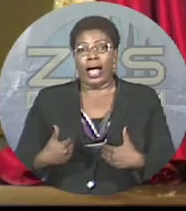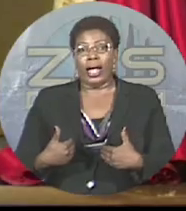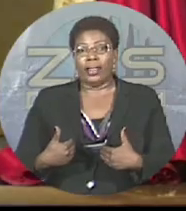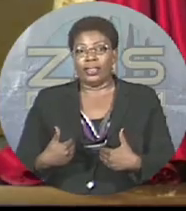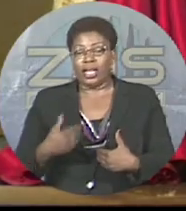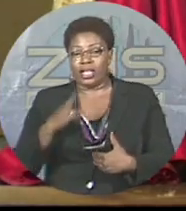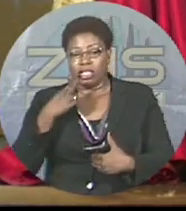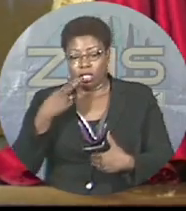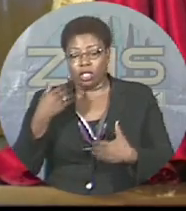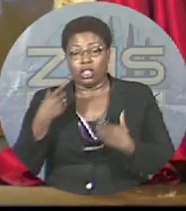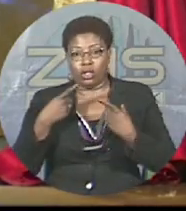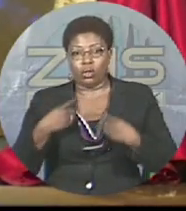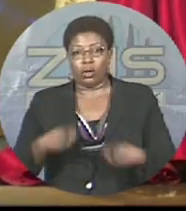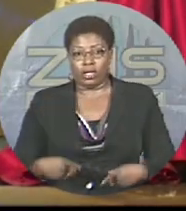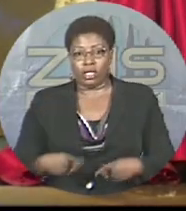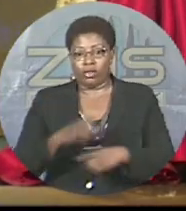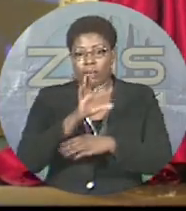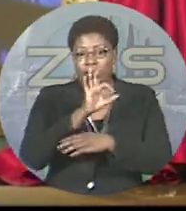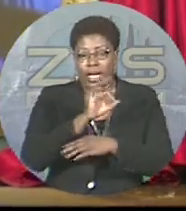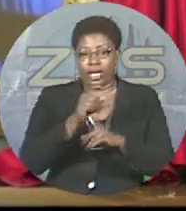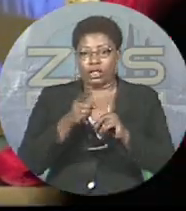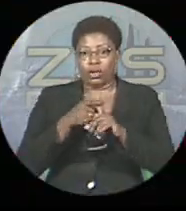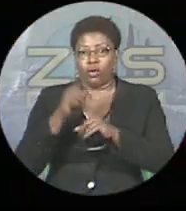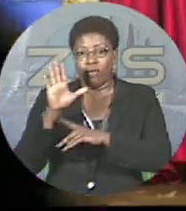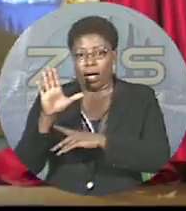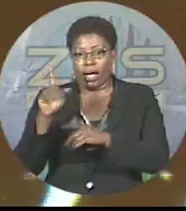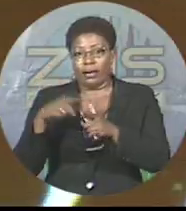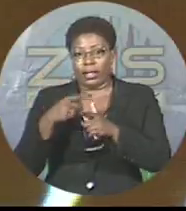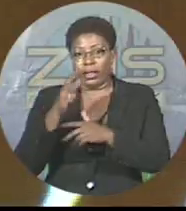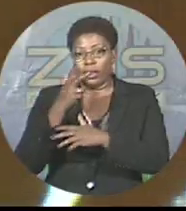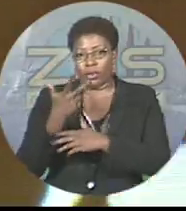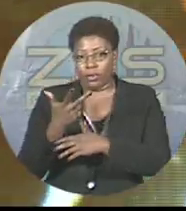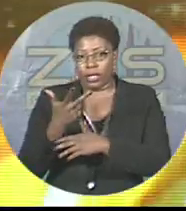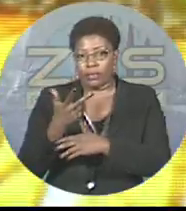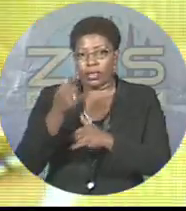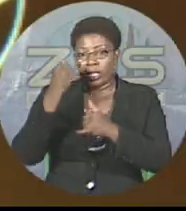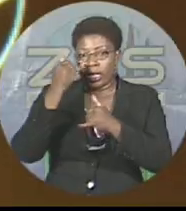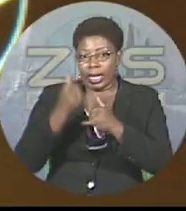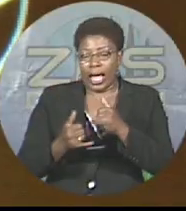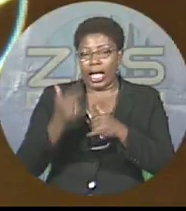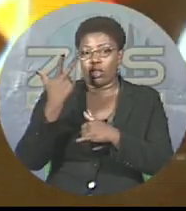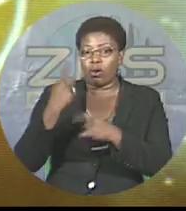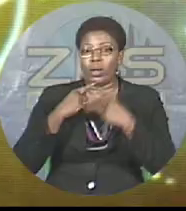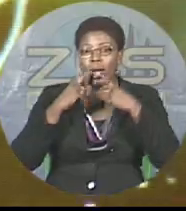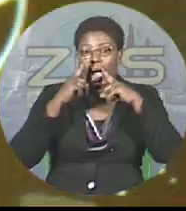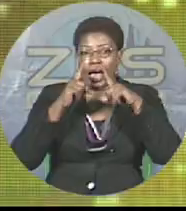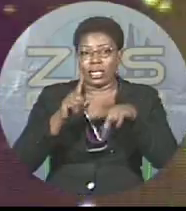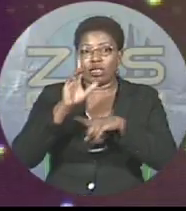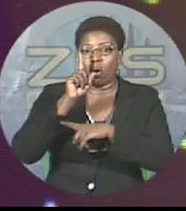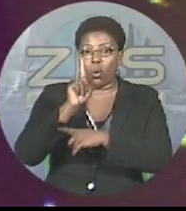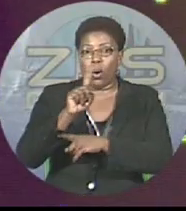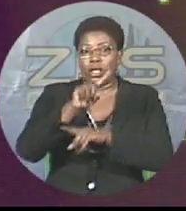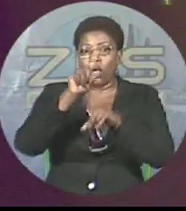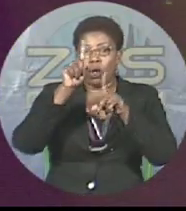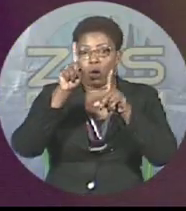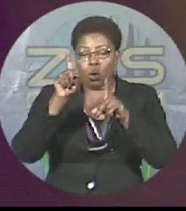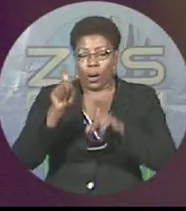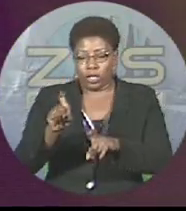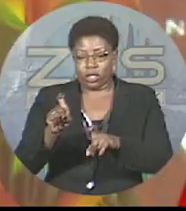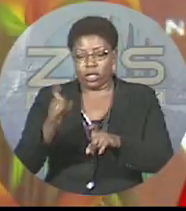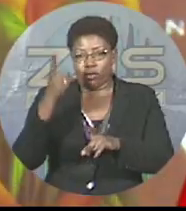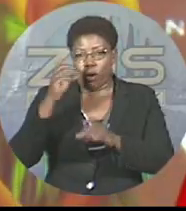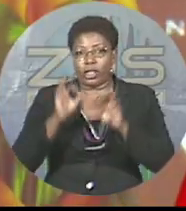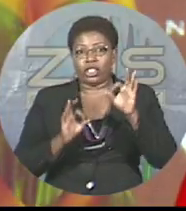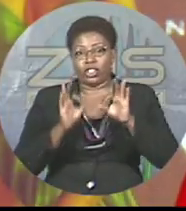The number went from 9 to 5 and then 3. The final three had to answer one question to impress the